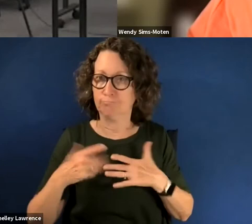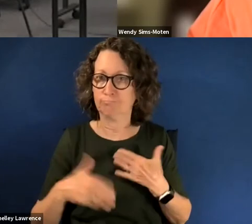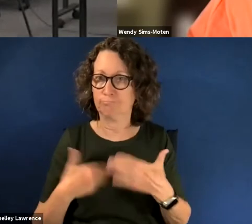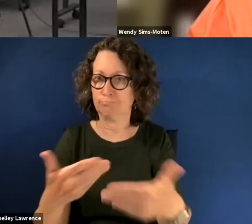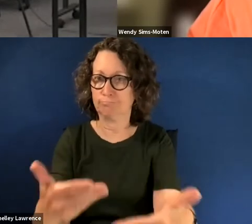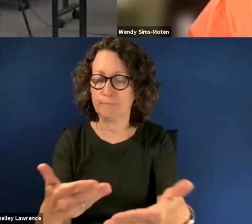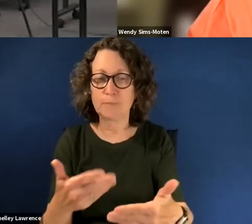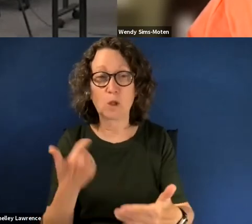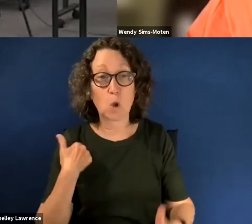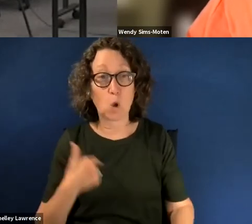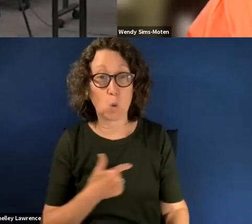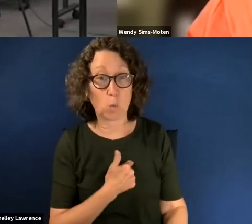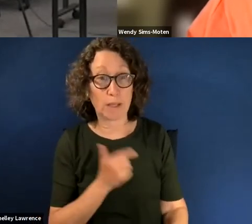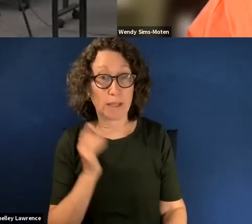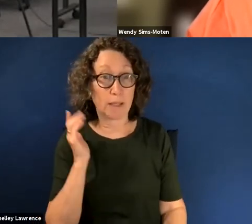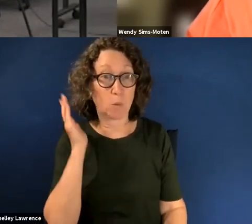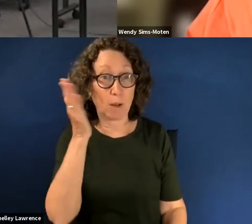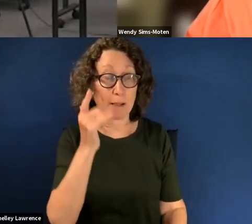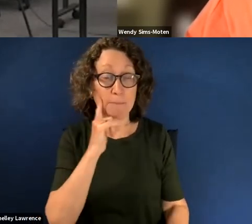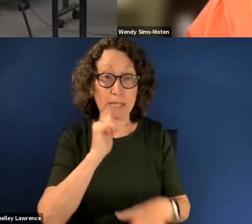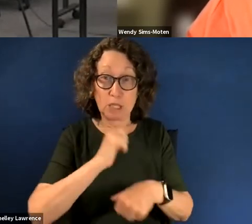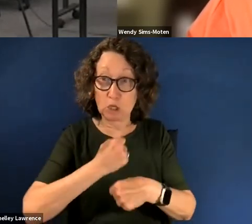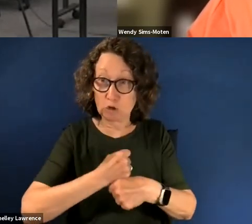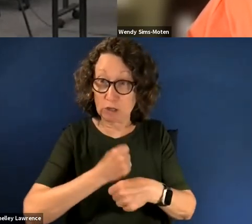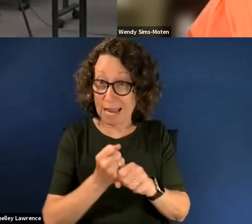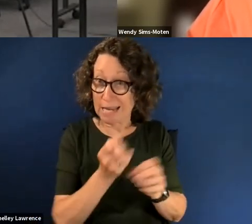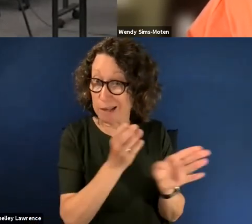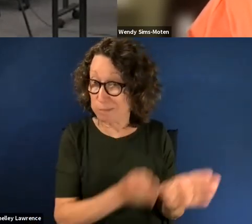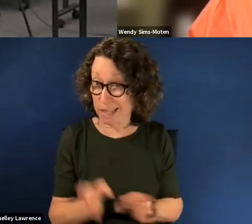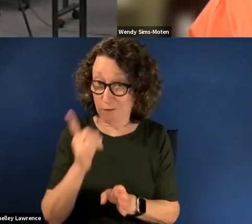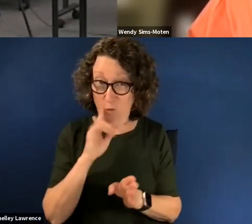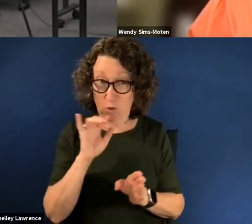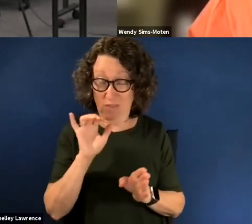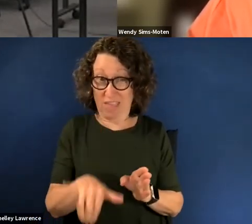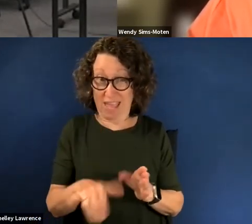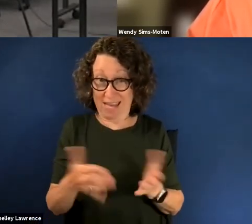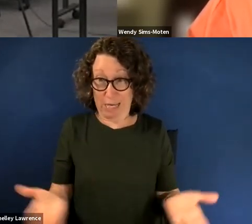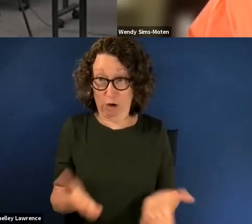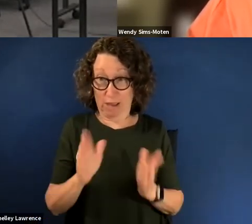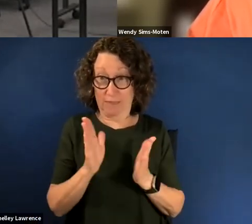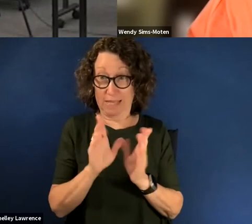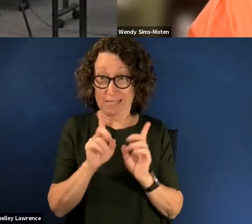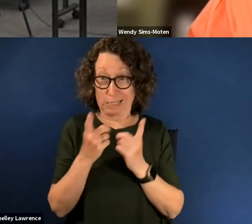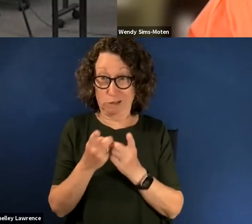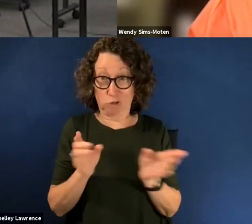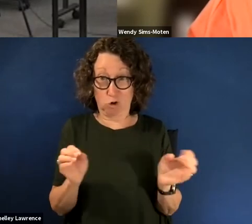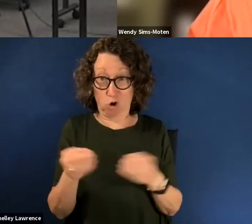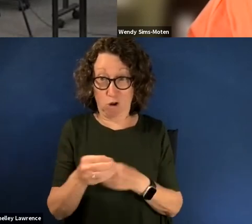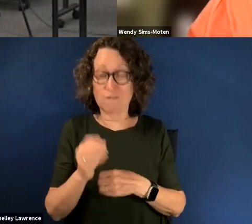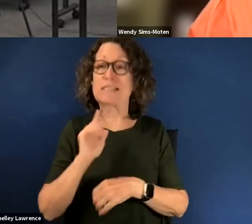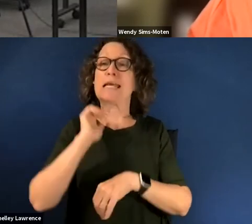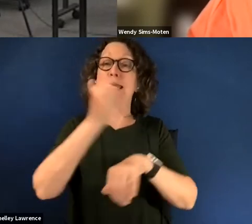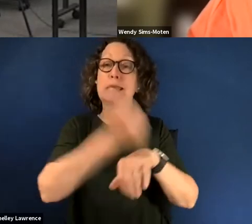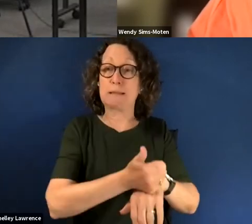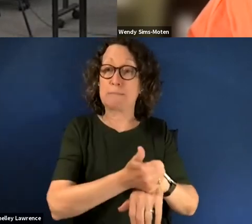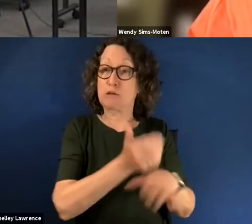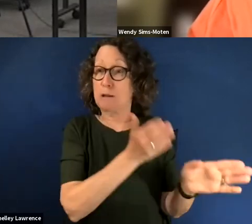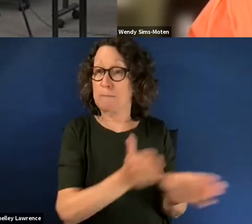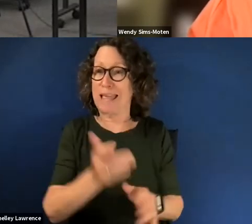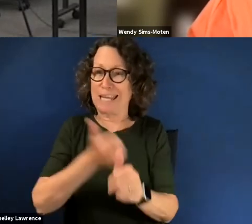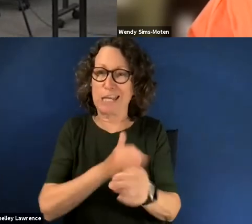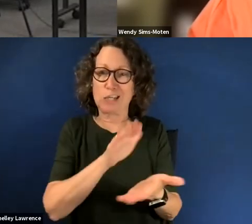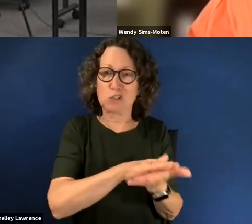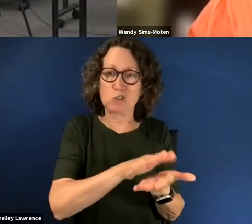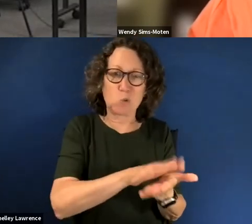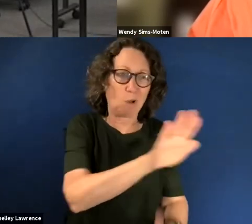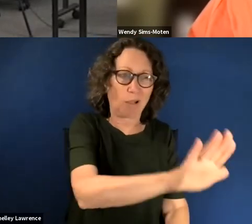So while we'll be creating the plan for that here at the district office, the implementation of the plan at each individual